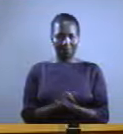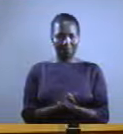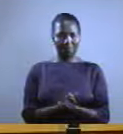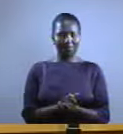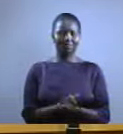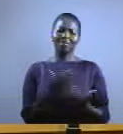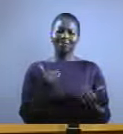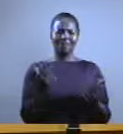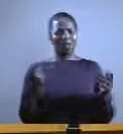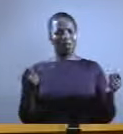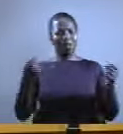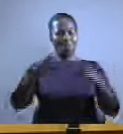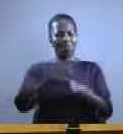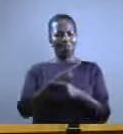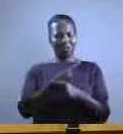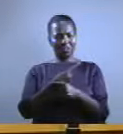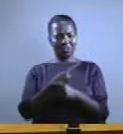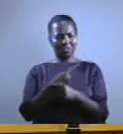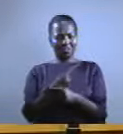contrary,